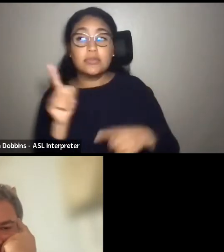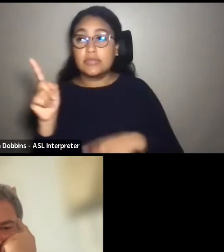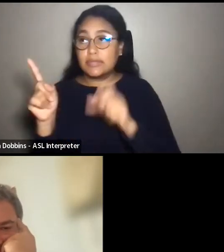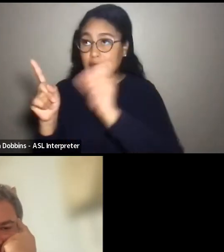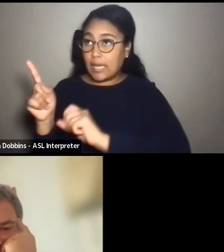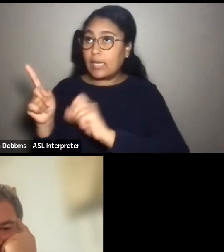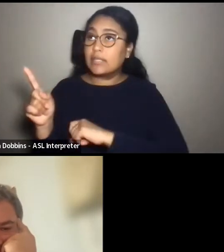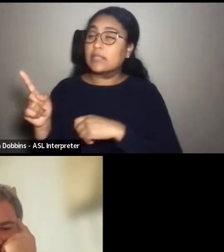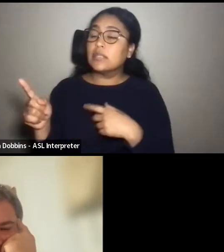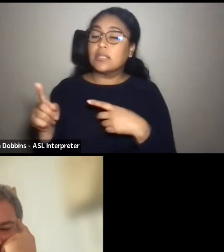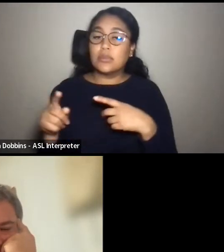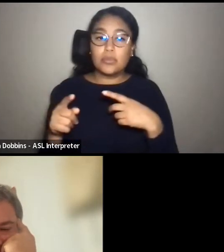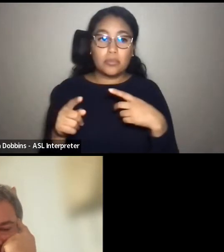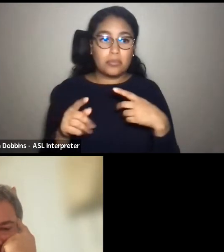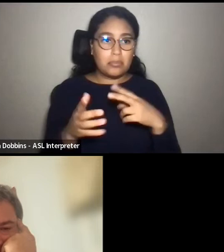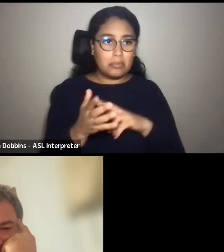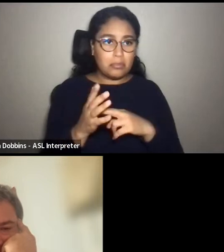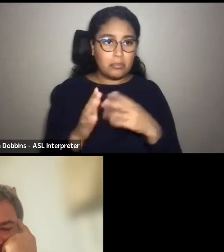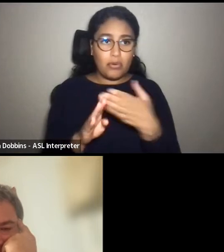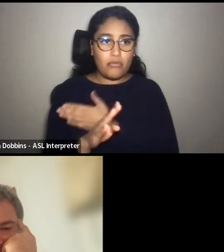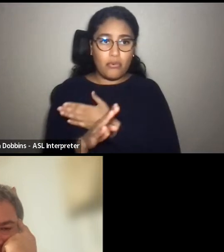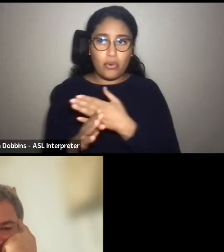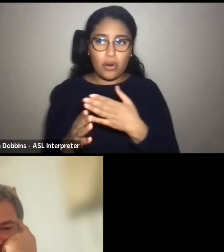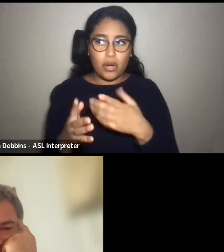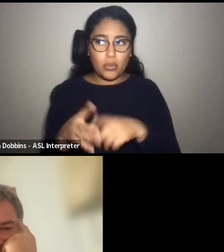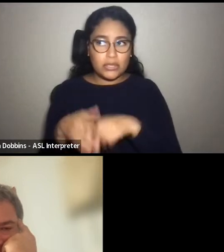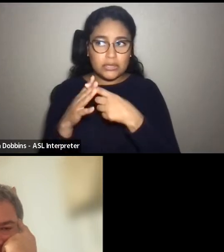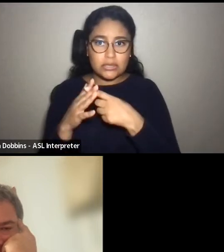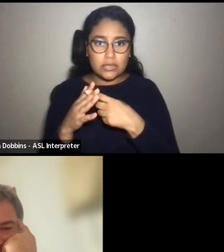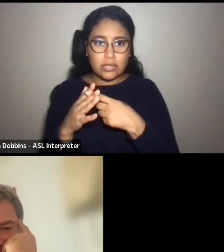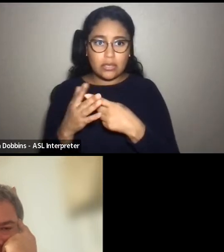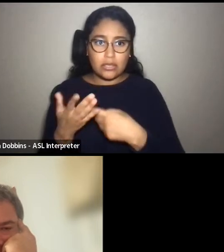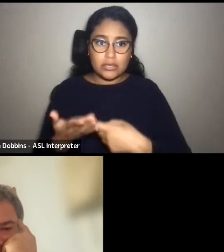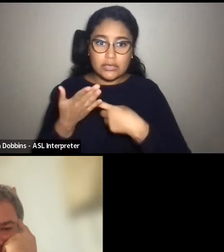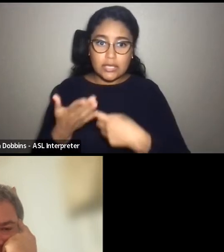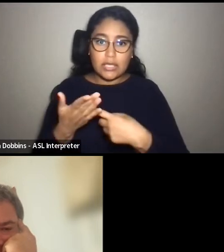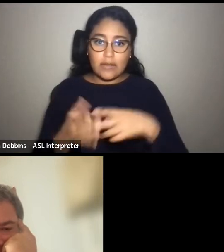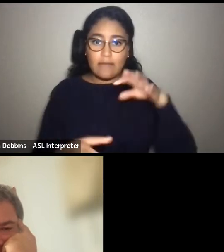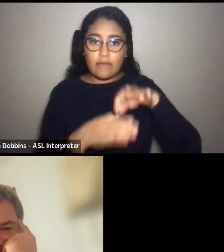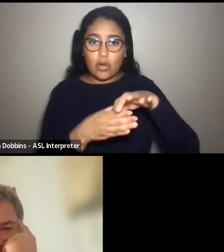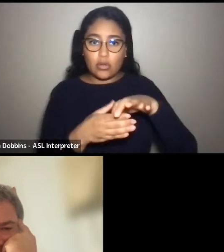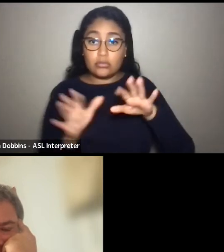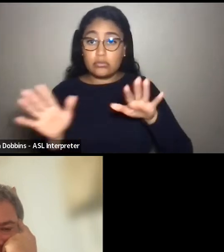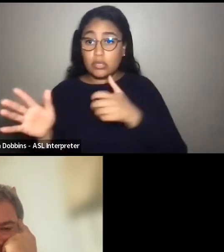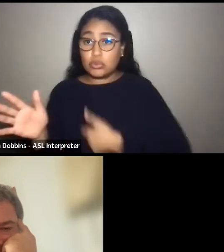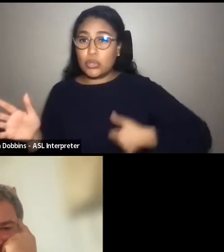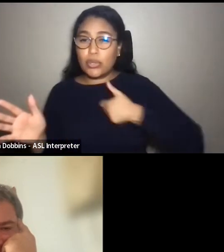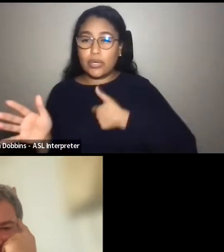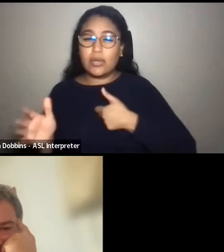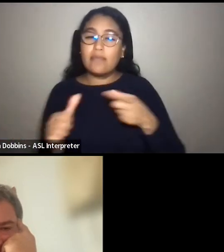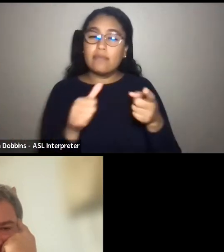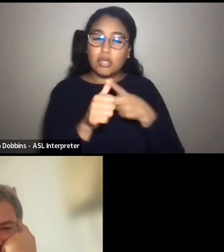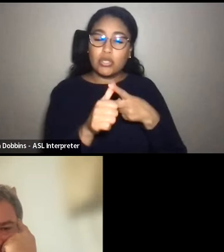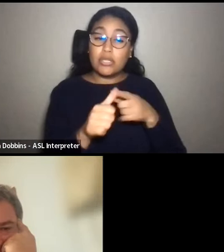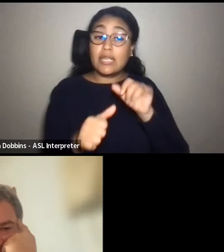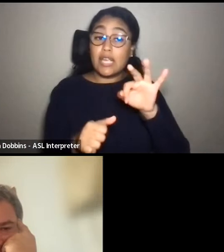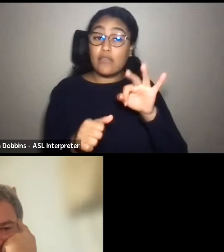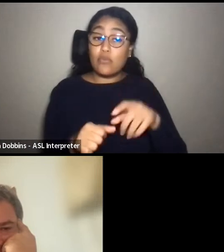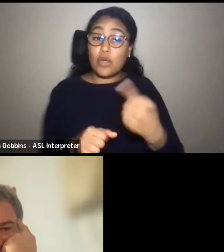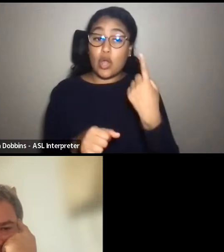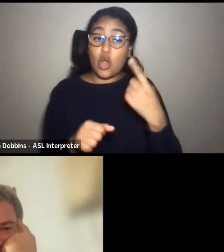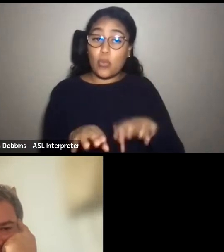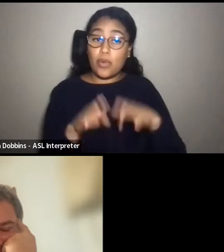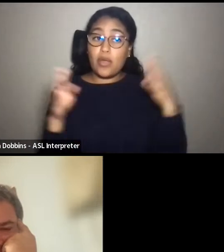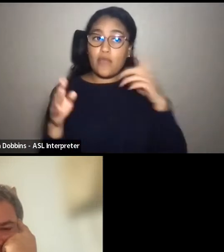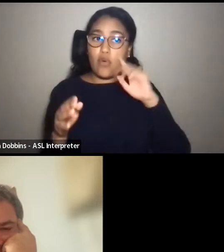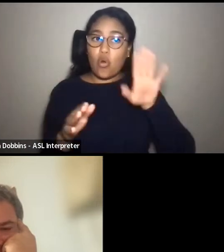any discussion before we take that vote? Sorry. Oh, yeah, absolutely. Yeah, we have to So if we open up for one, then we have to